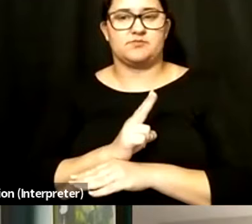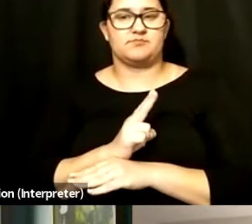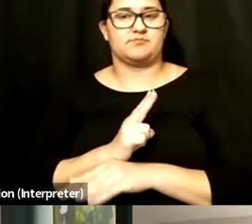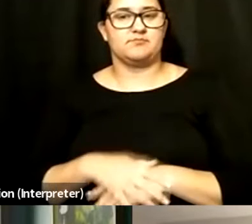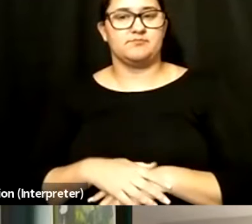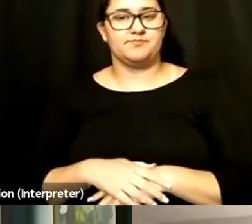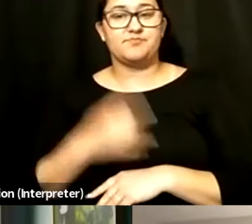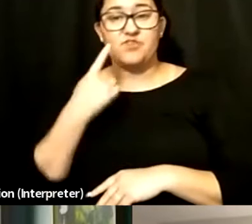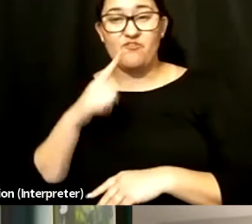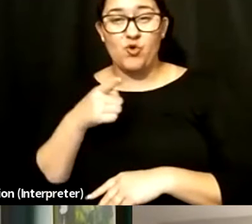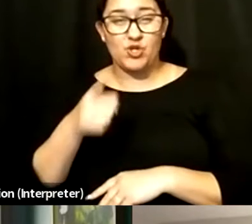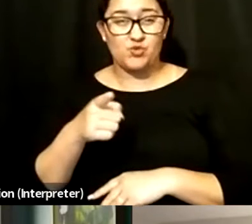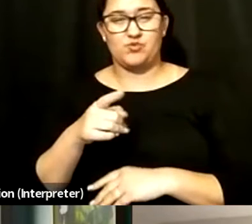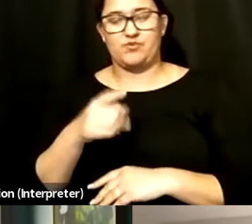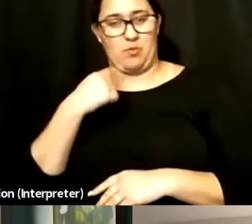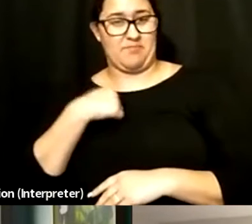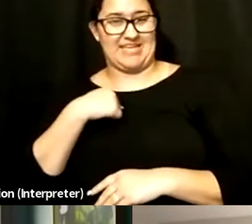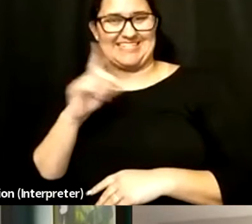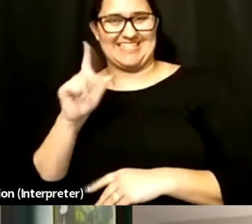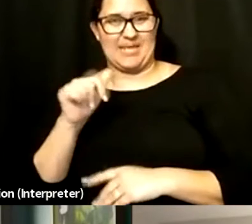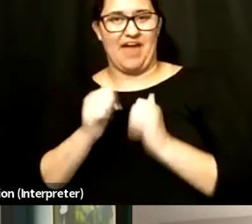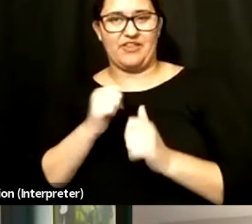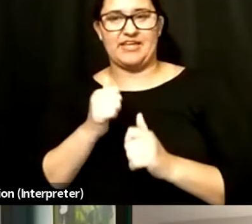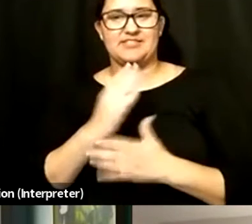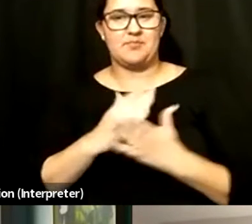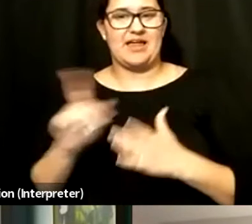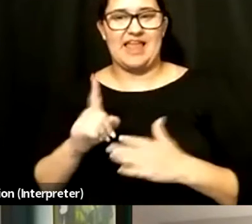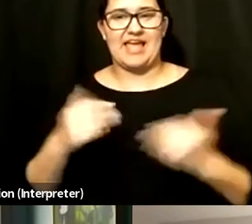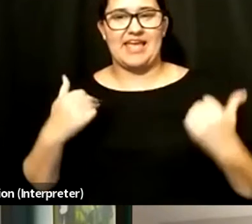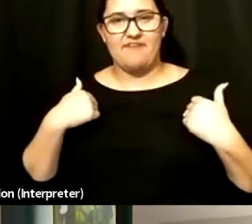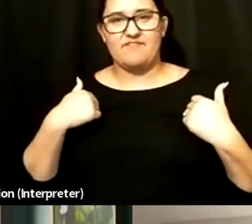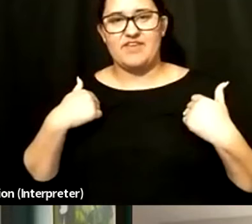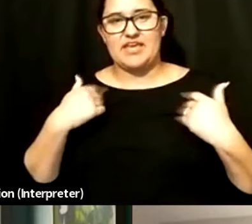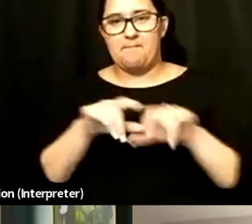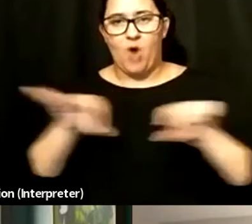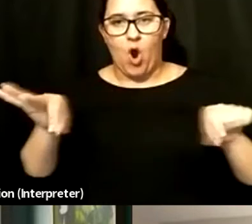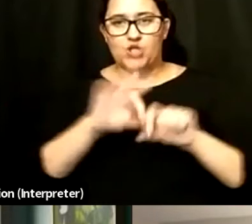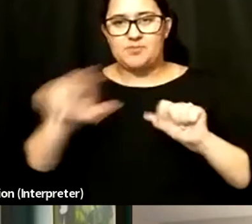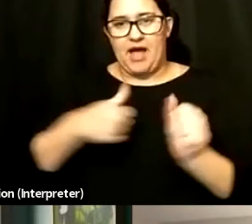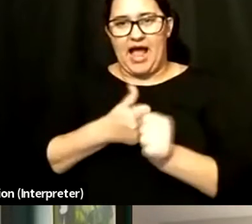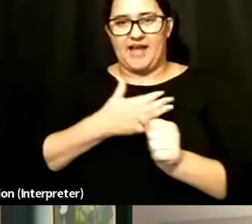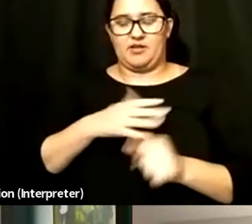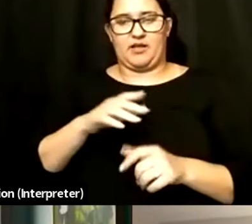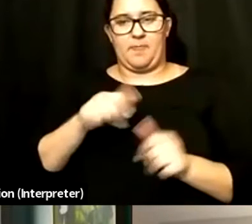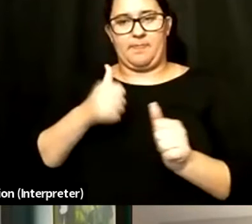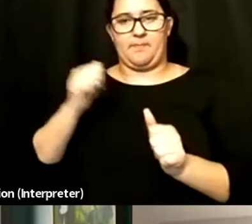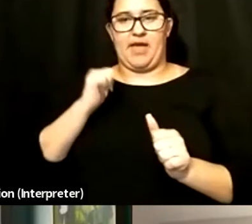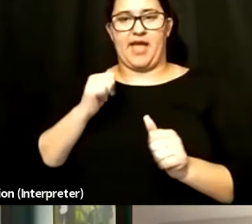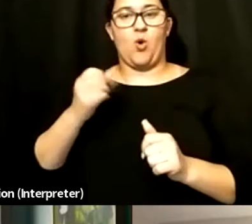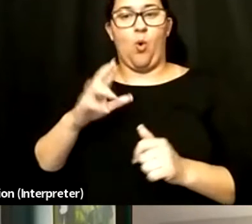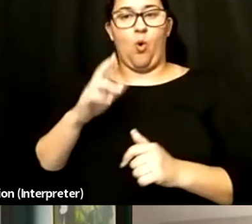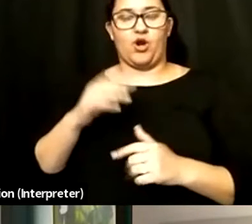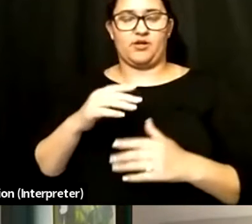athlete. So, like, having wheelie bars on the back of your chair, or having armrests. God forbid you